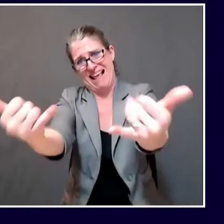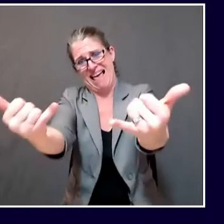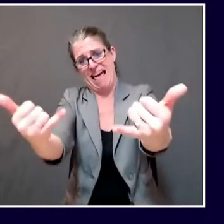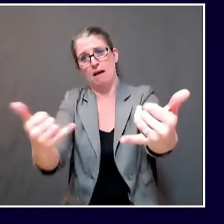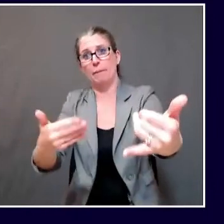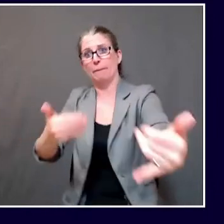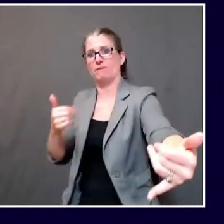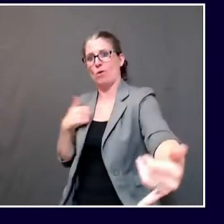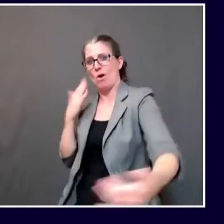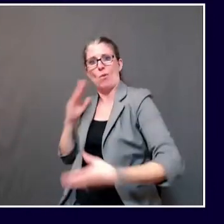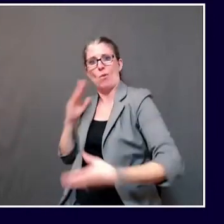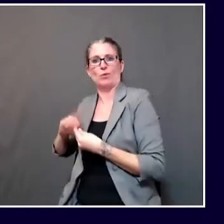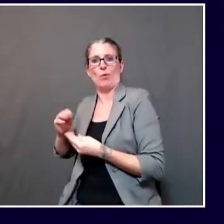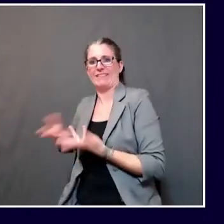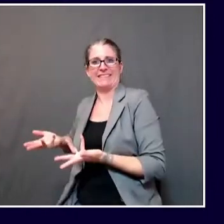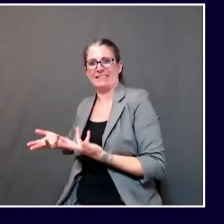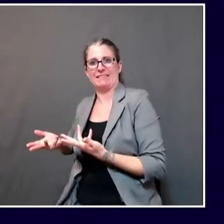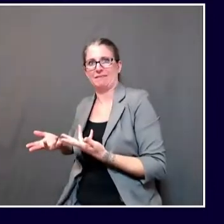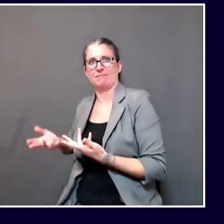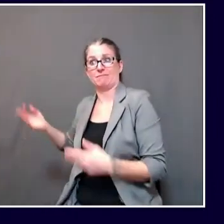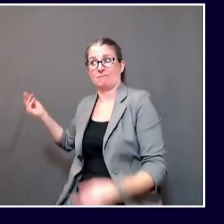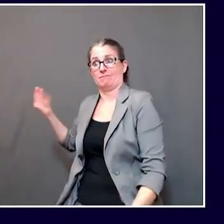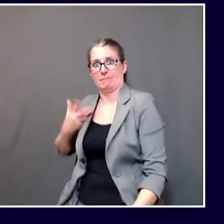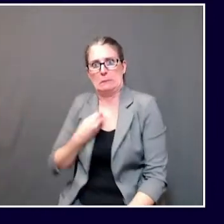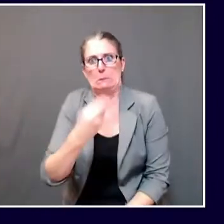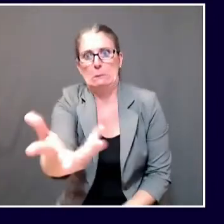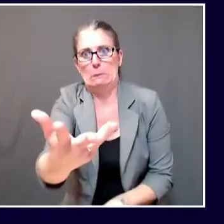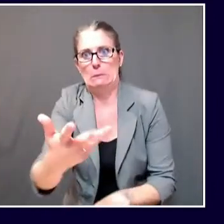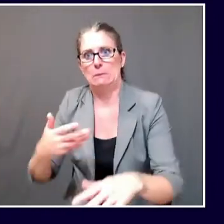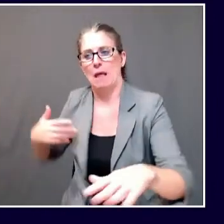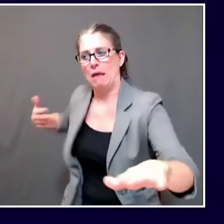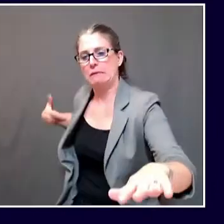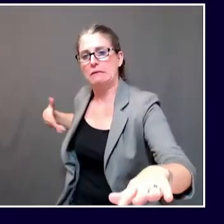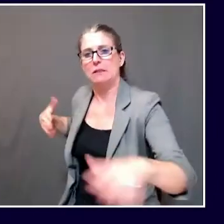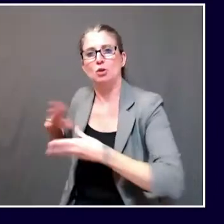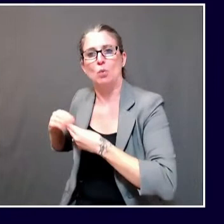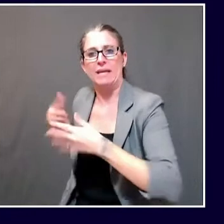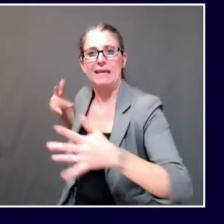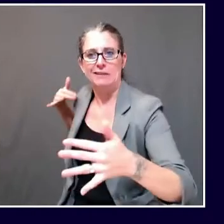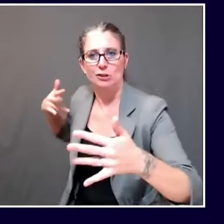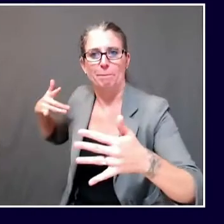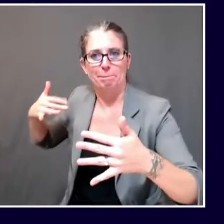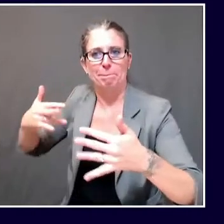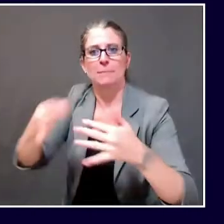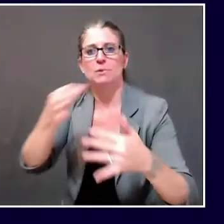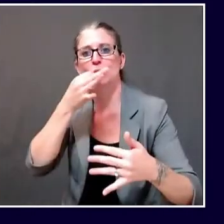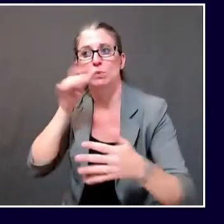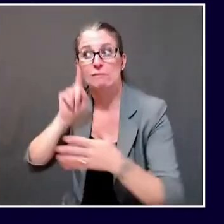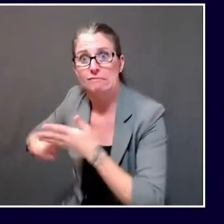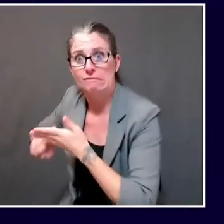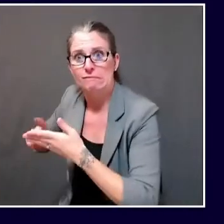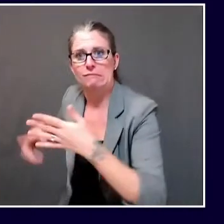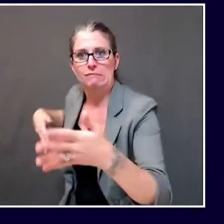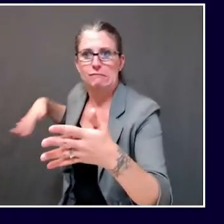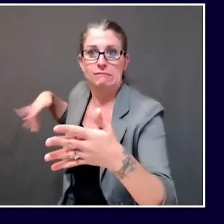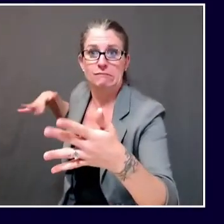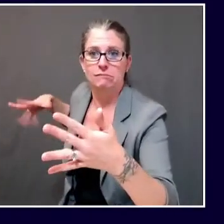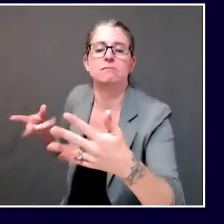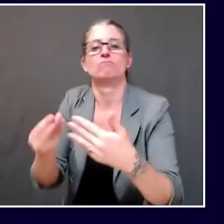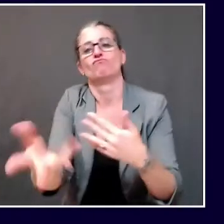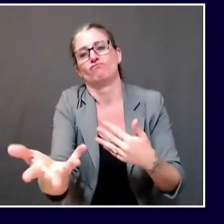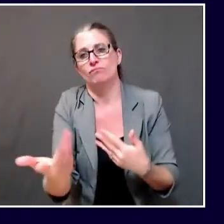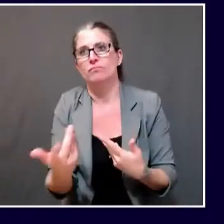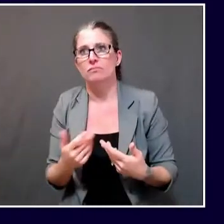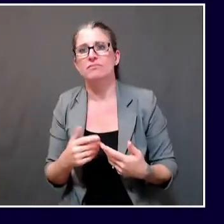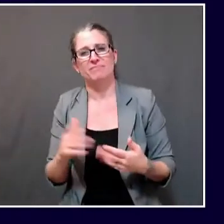around making sure that the public has been notified of what's going on. I guess just more broadly, is a violation